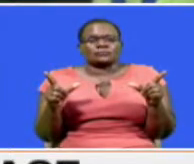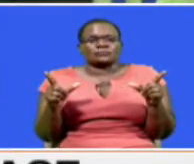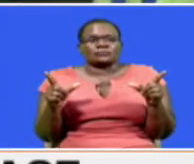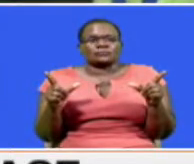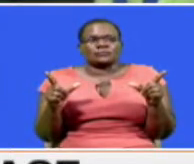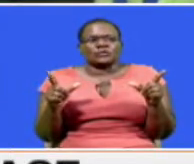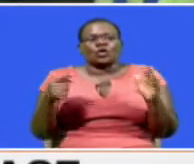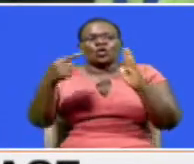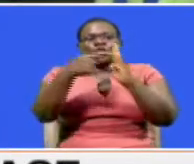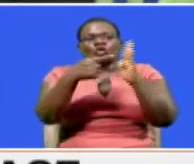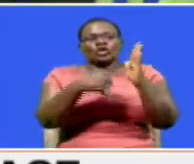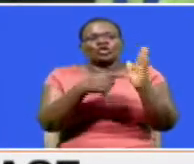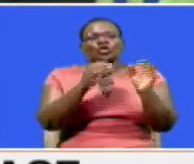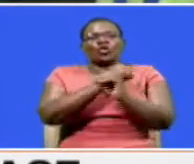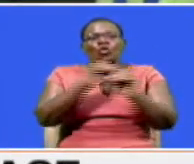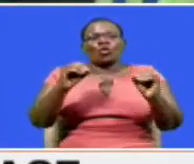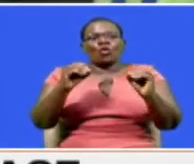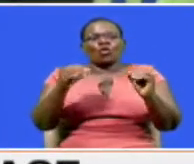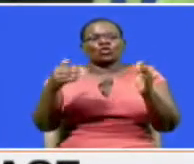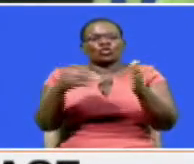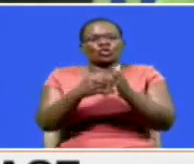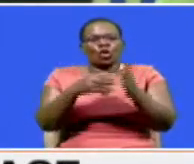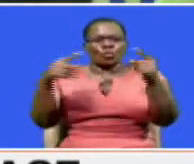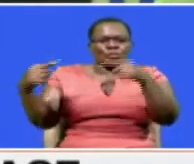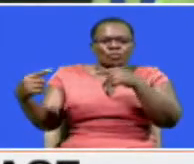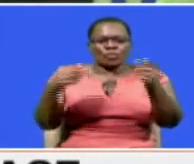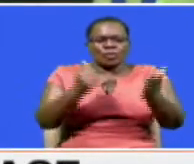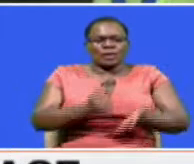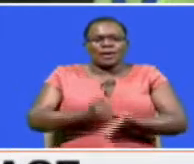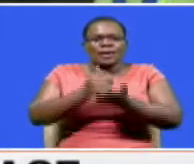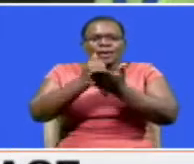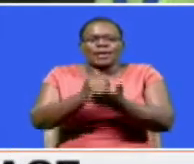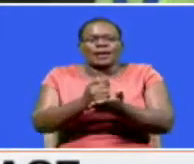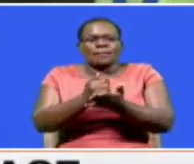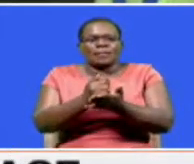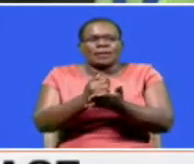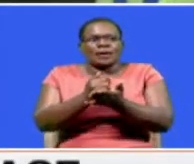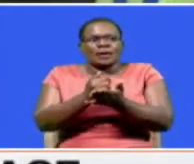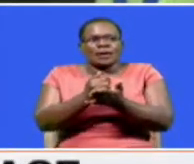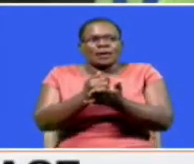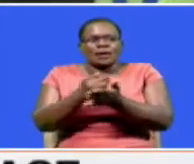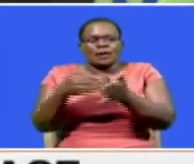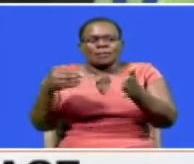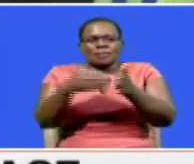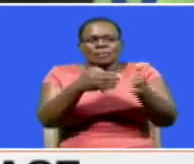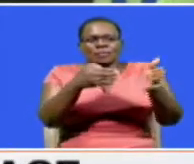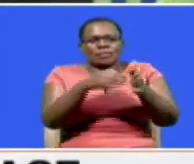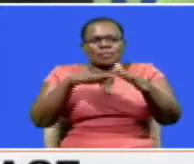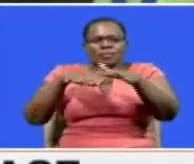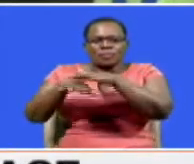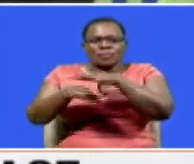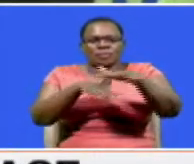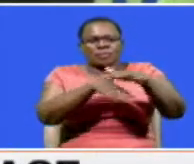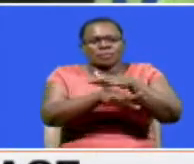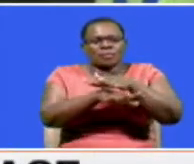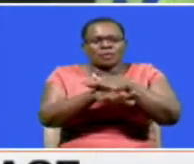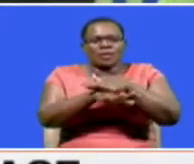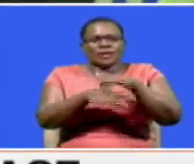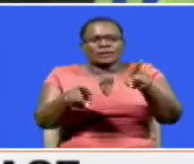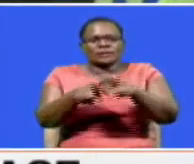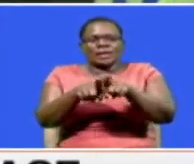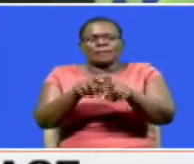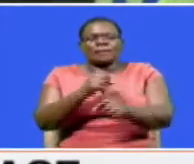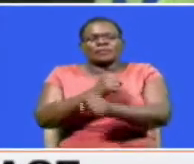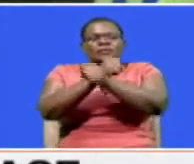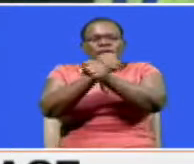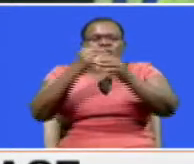an unconditional ceasefire that facilitates unhindered humanitarian access and ensures protection